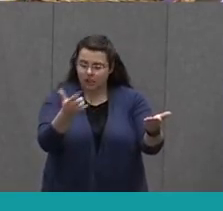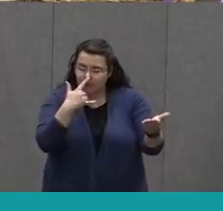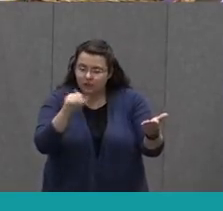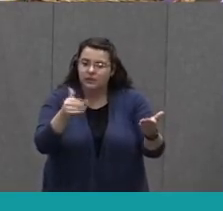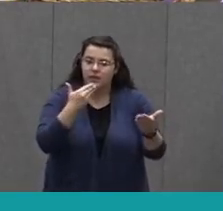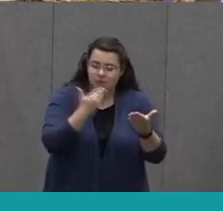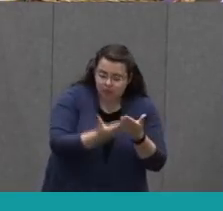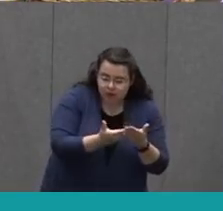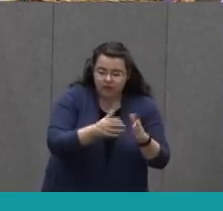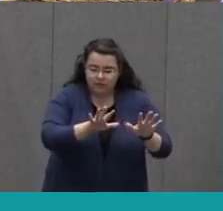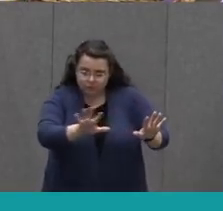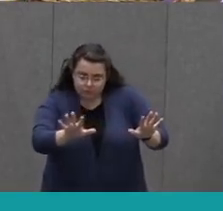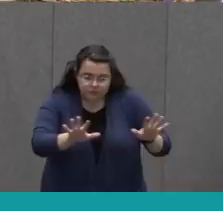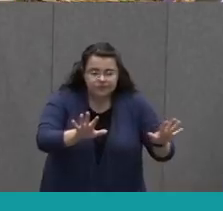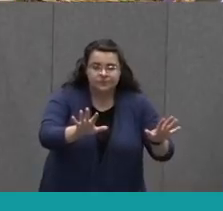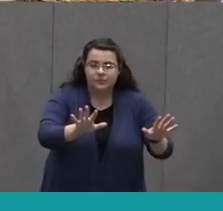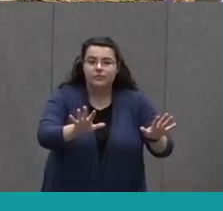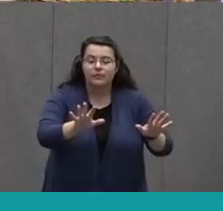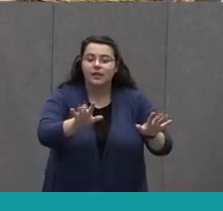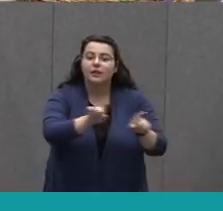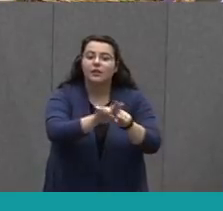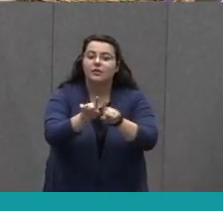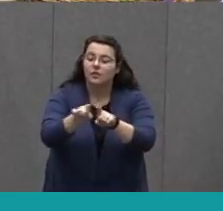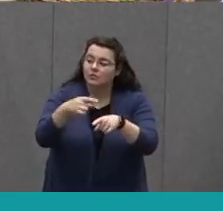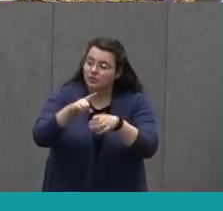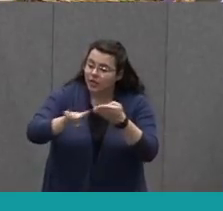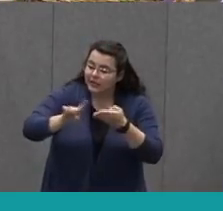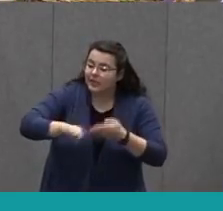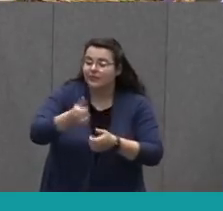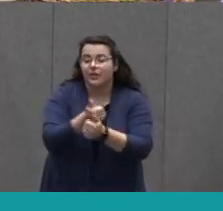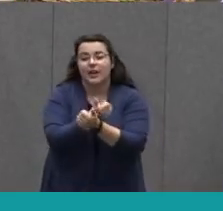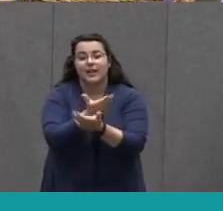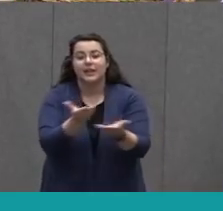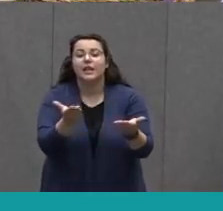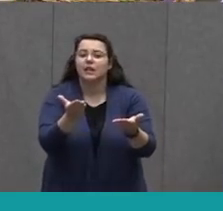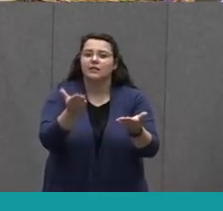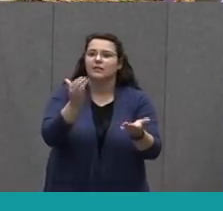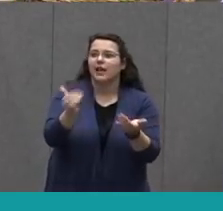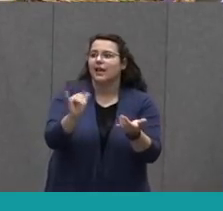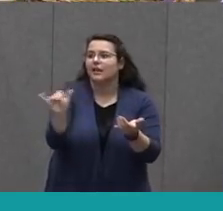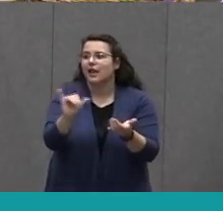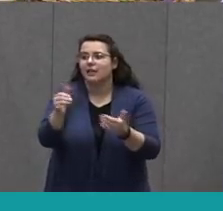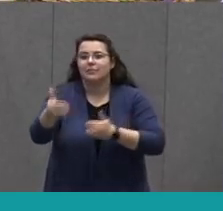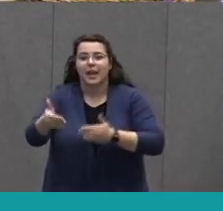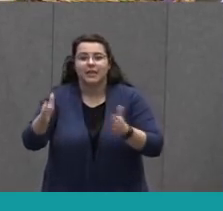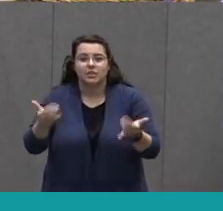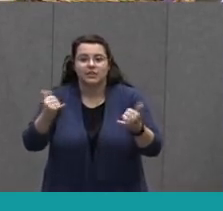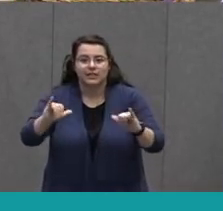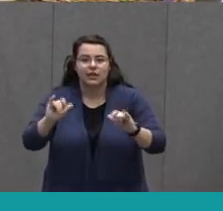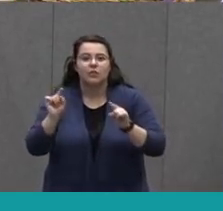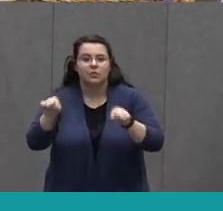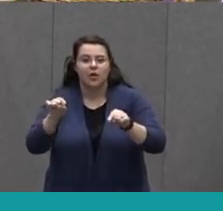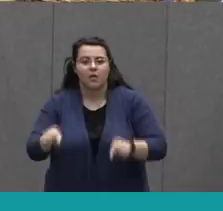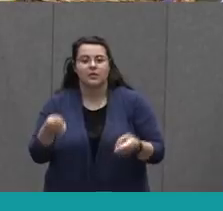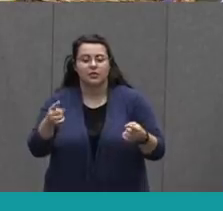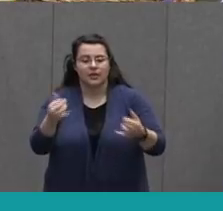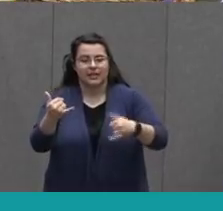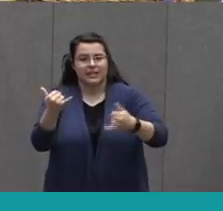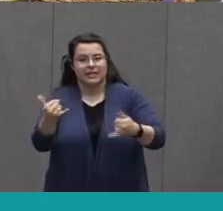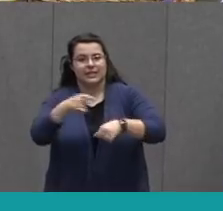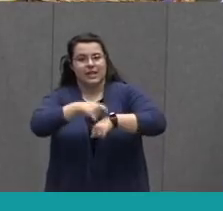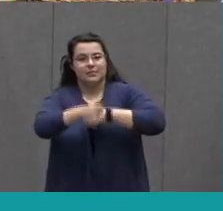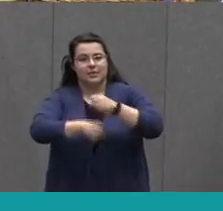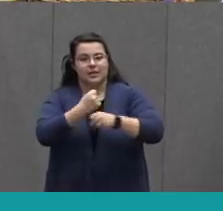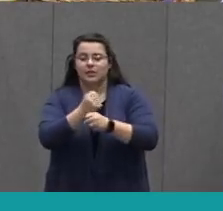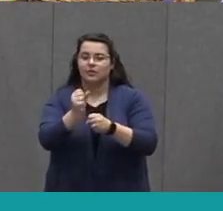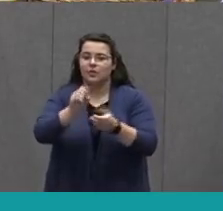looking good, and checking for anything that, you know, packages still come during this time of year. Mm-hmm. And so they